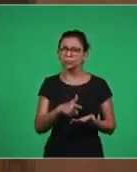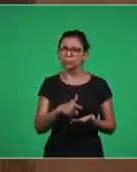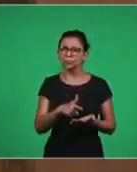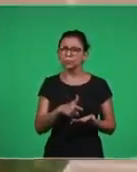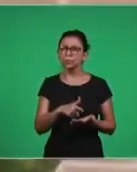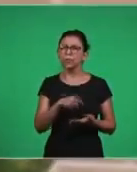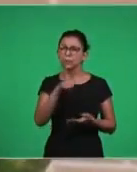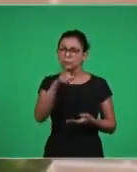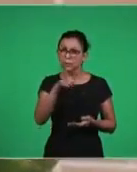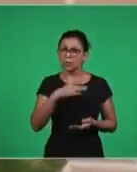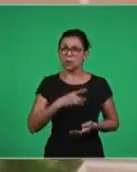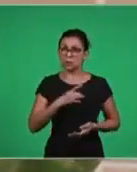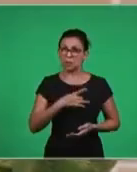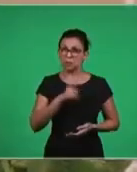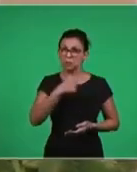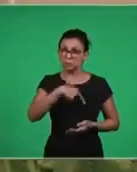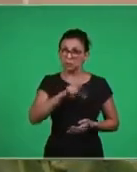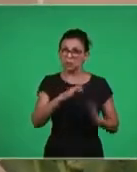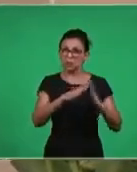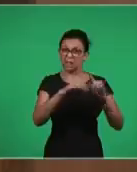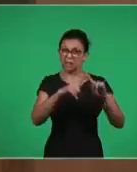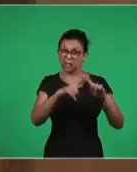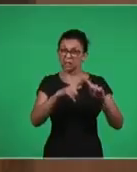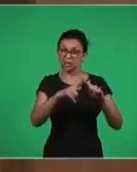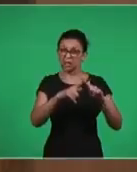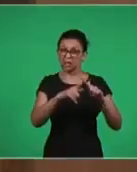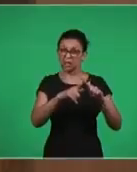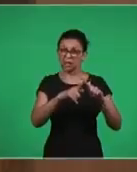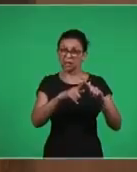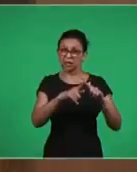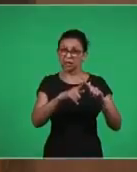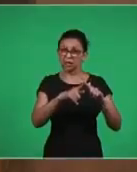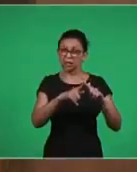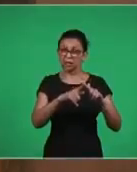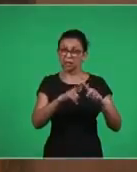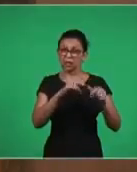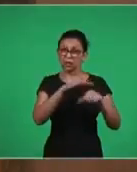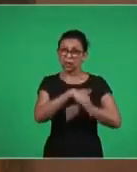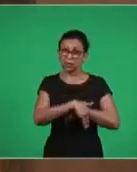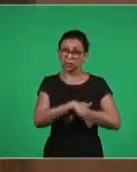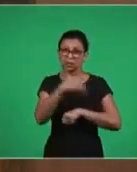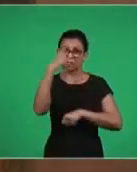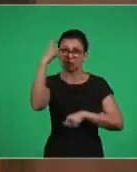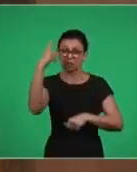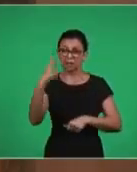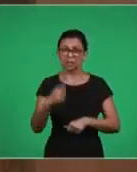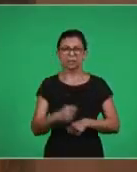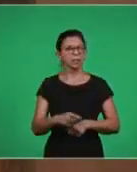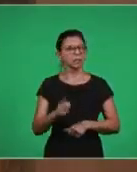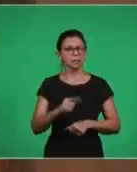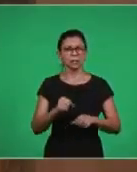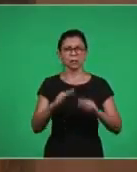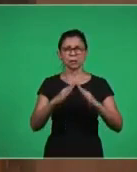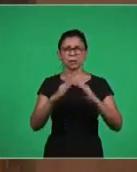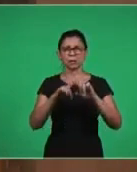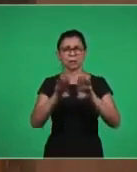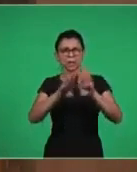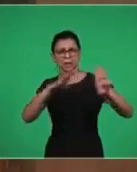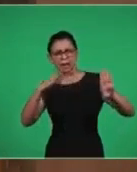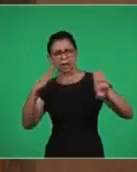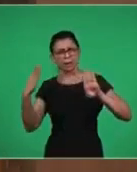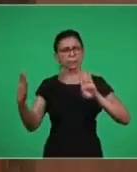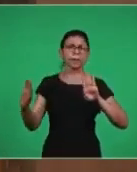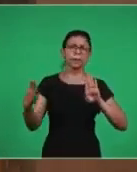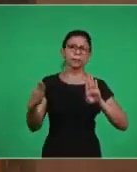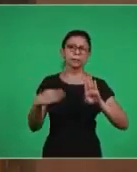this. If somebody's afraid, don't go to church, but the churches are going to be open. Go with the deacon, go with the sister, but the churches